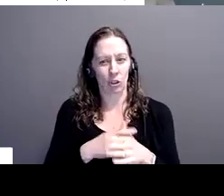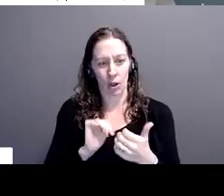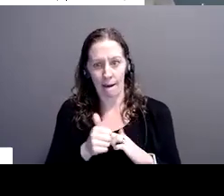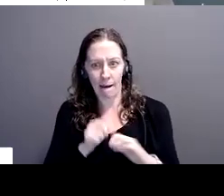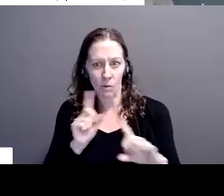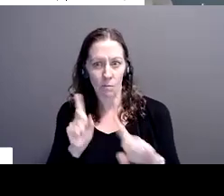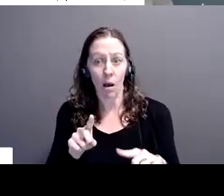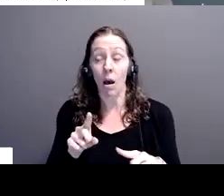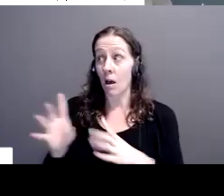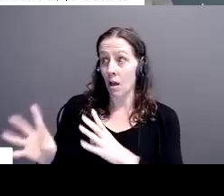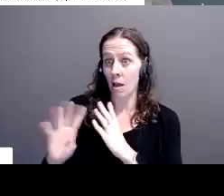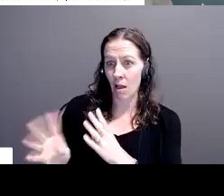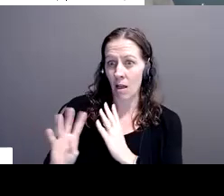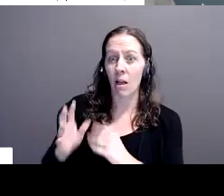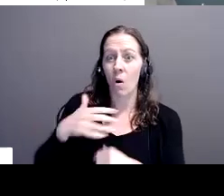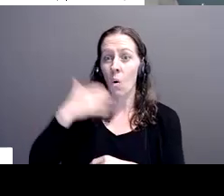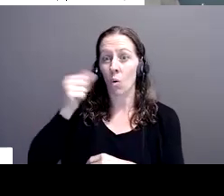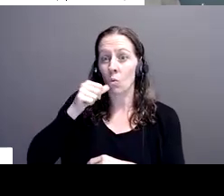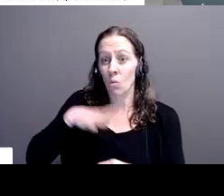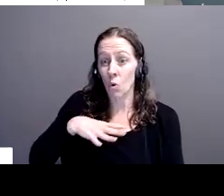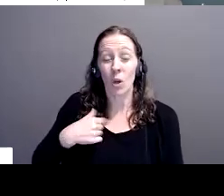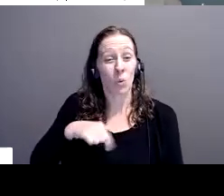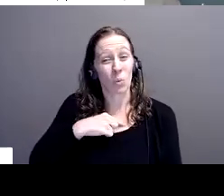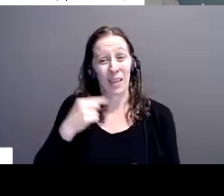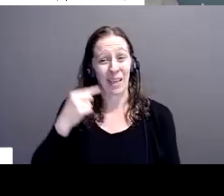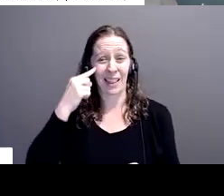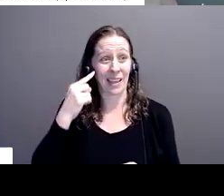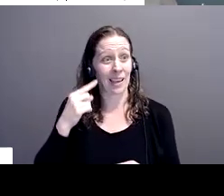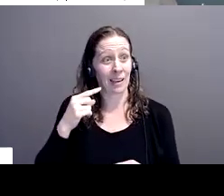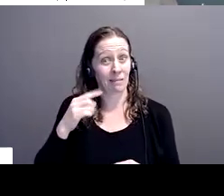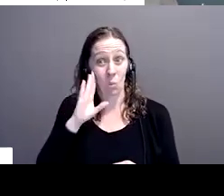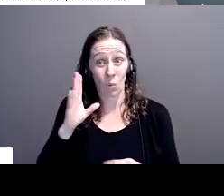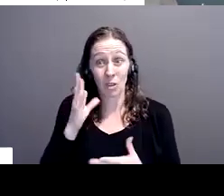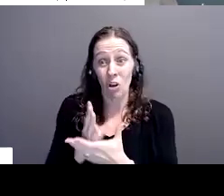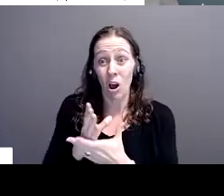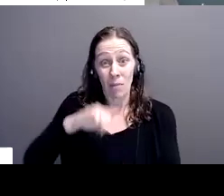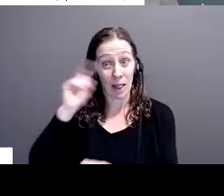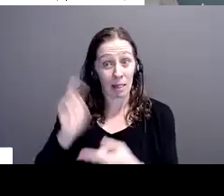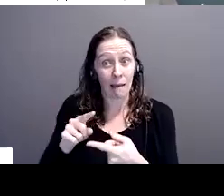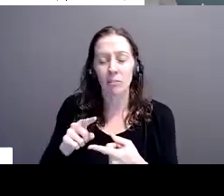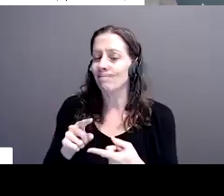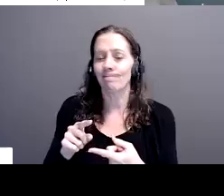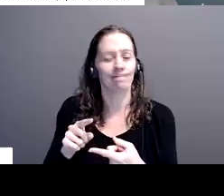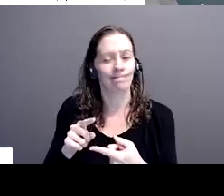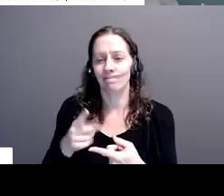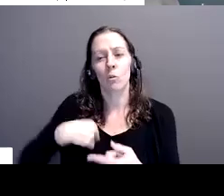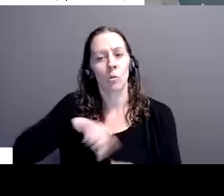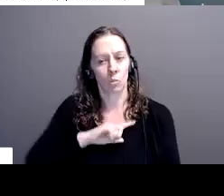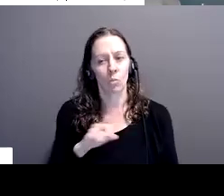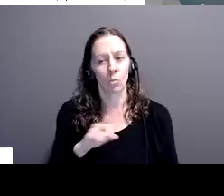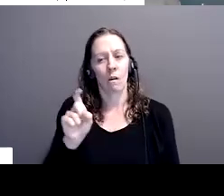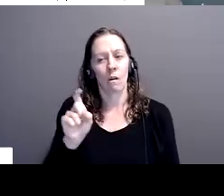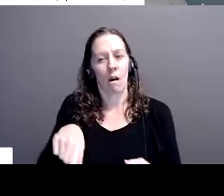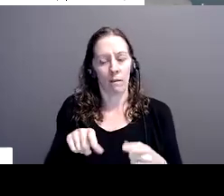to serve more and more women, we don't see this trend slowing down. We will continue to really be responsive to